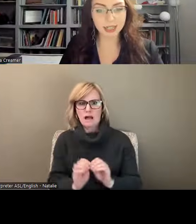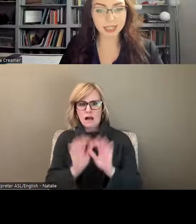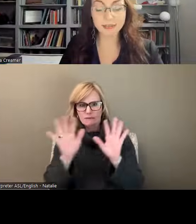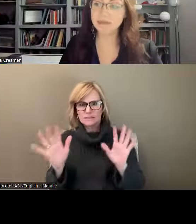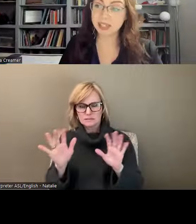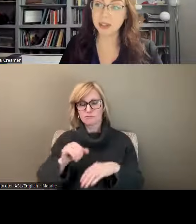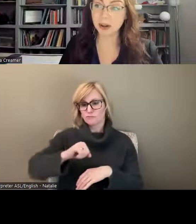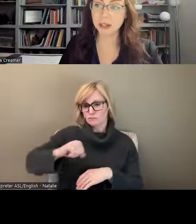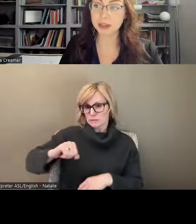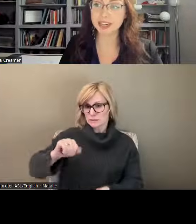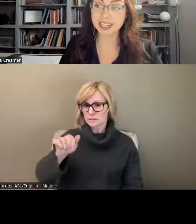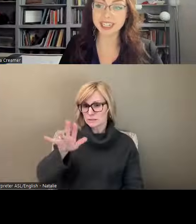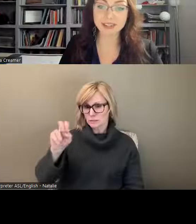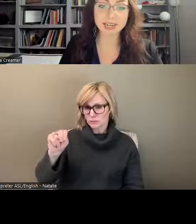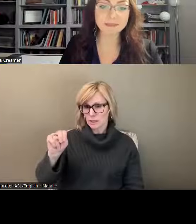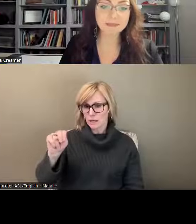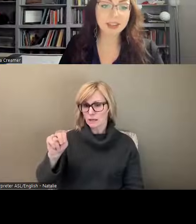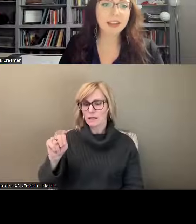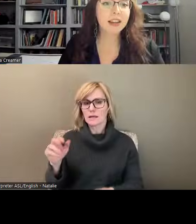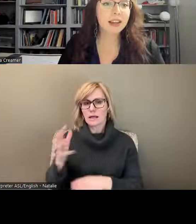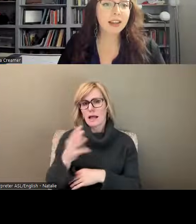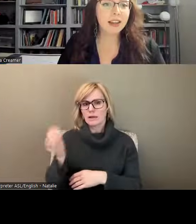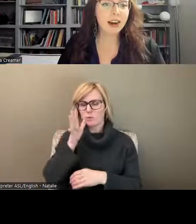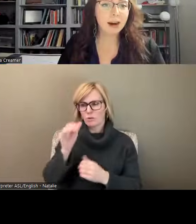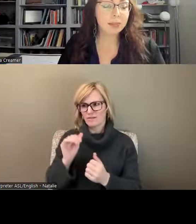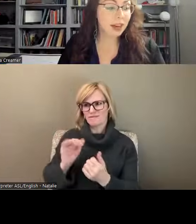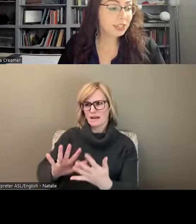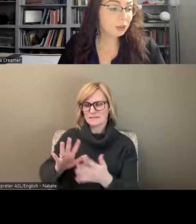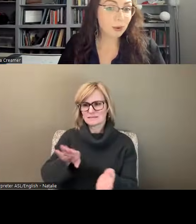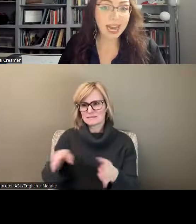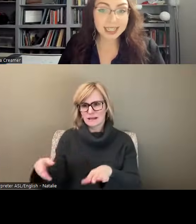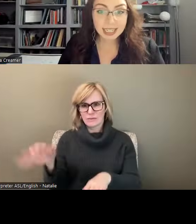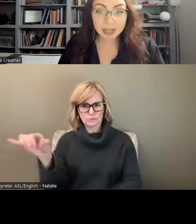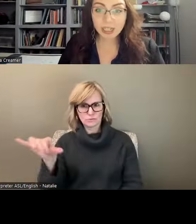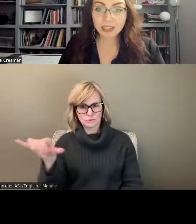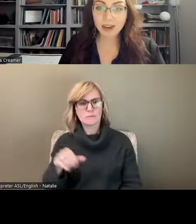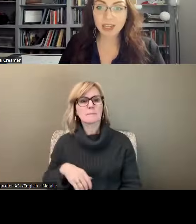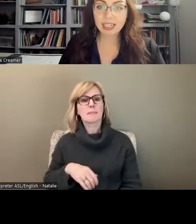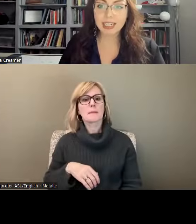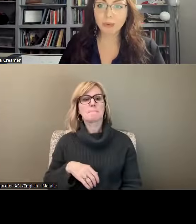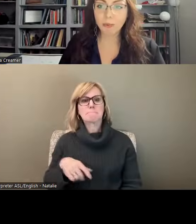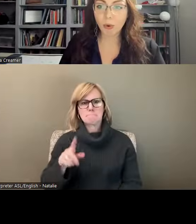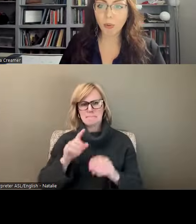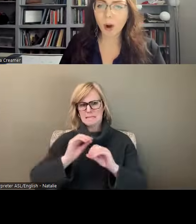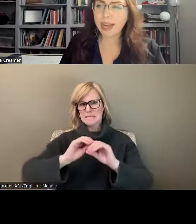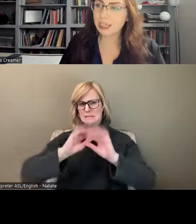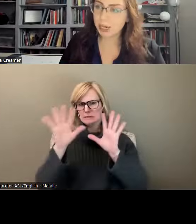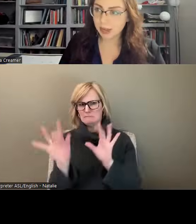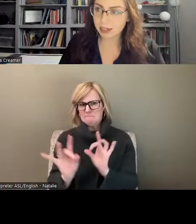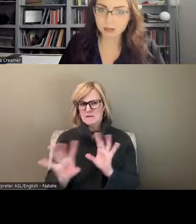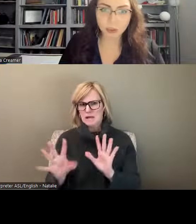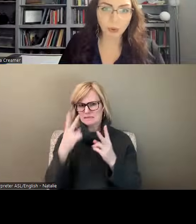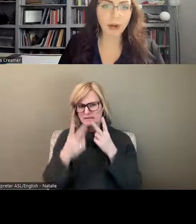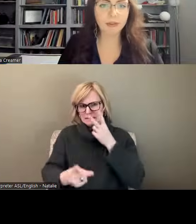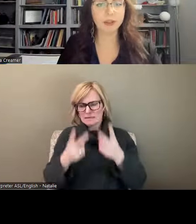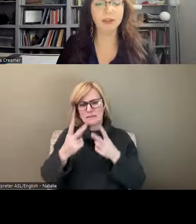resist Assyria, and you will also be facing this fate. Beyond these grotesque depictions of violence, there were more widespread